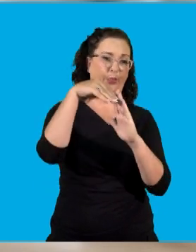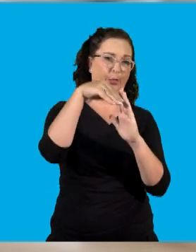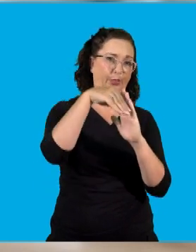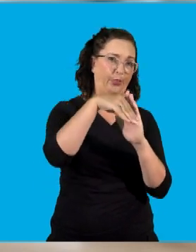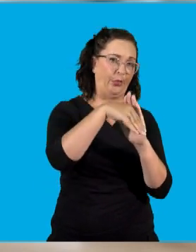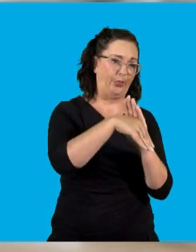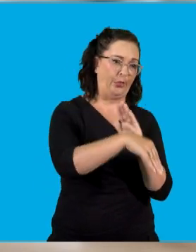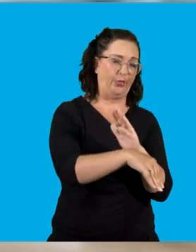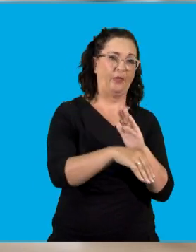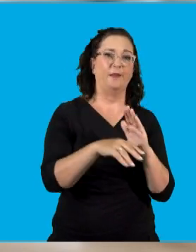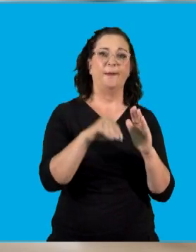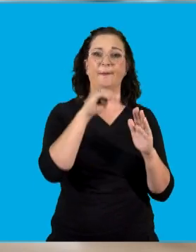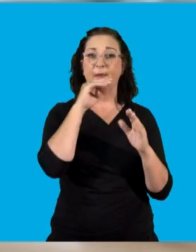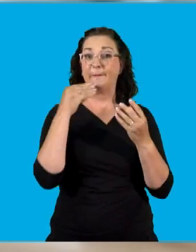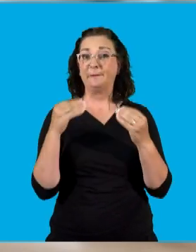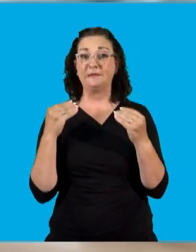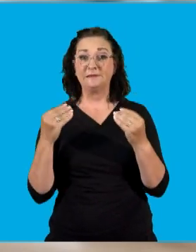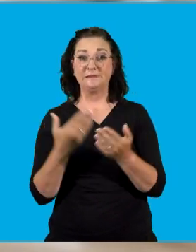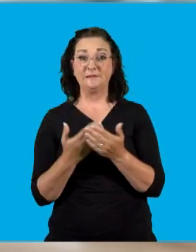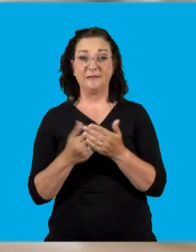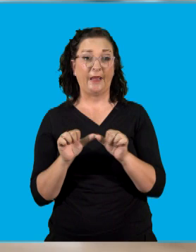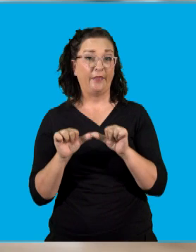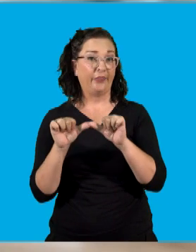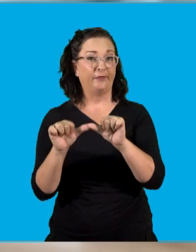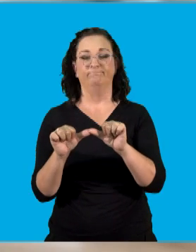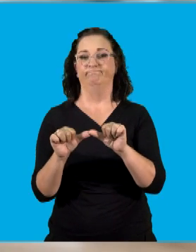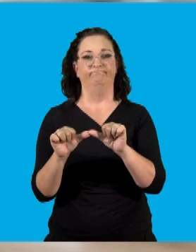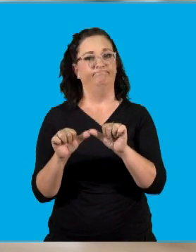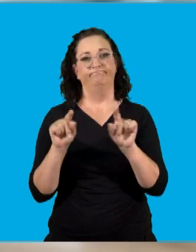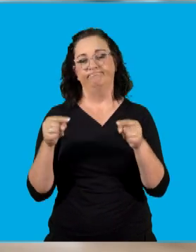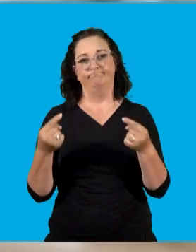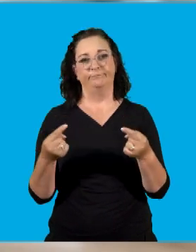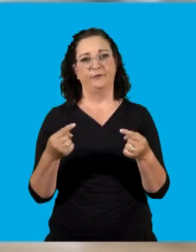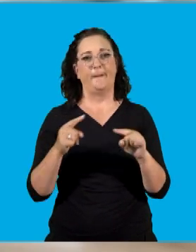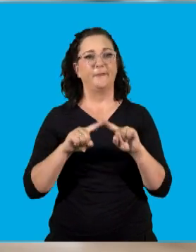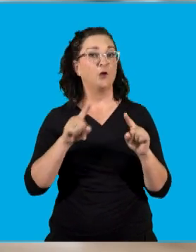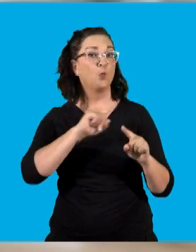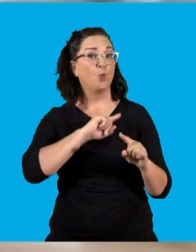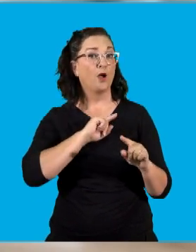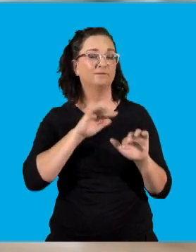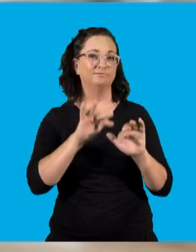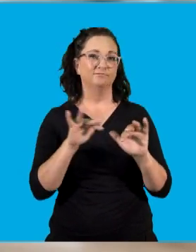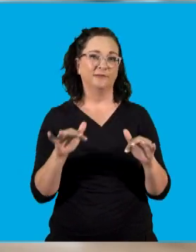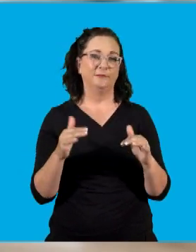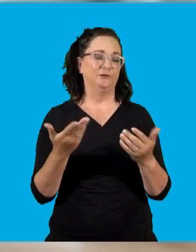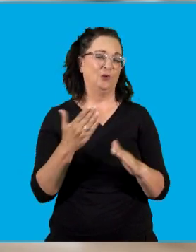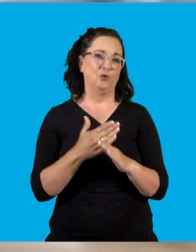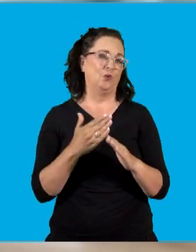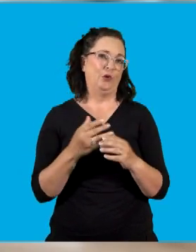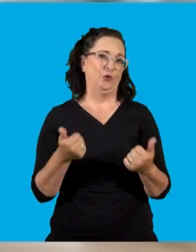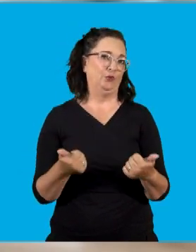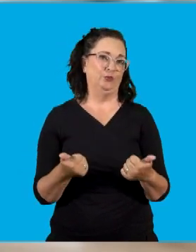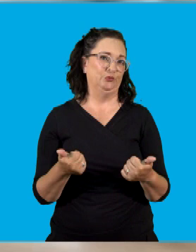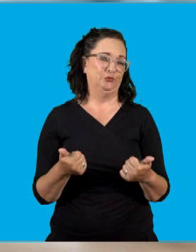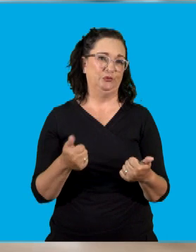country, then that particular business won't be able to survive. And this is due to unproductive workforce, workers who